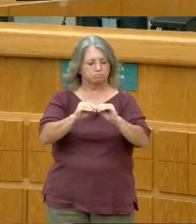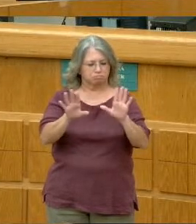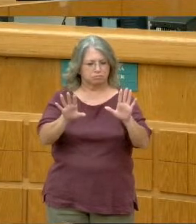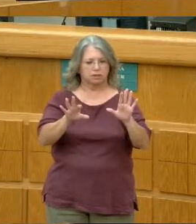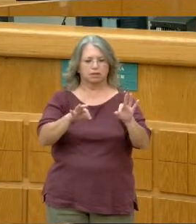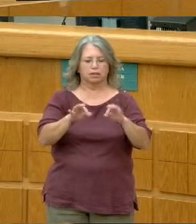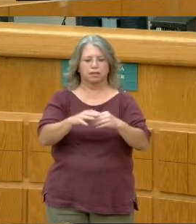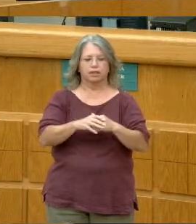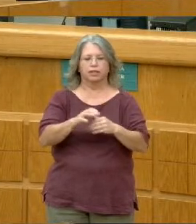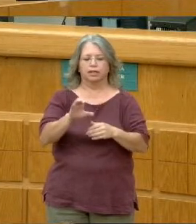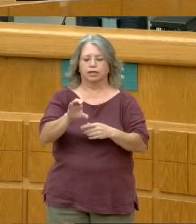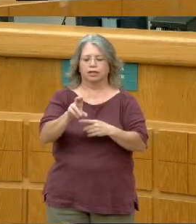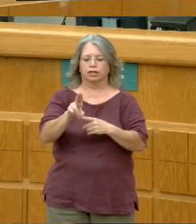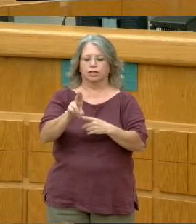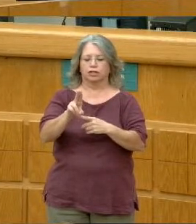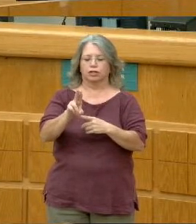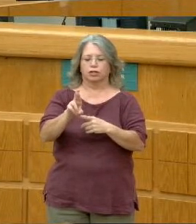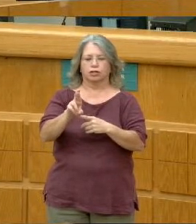curfew